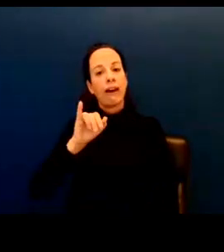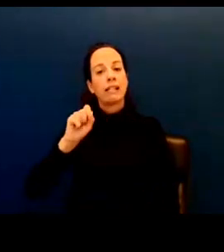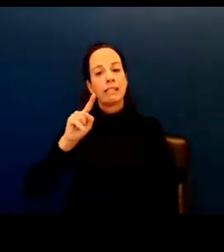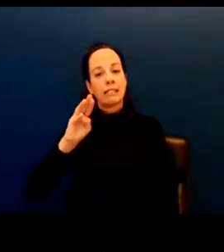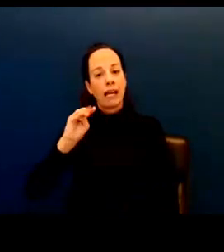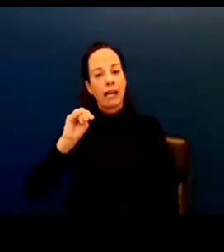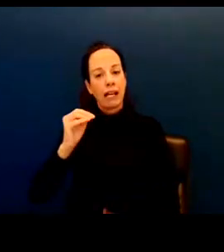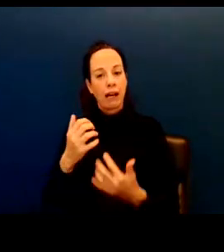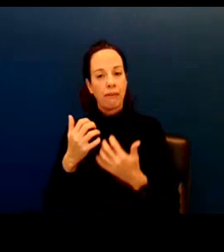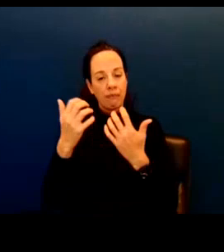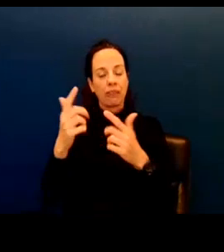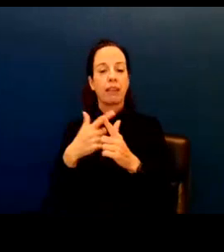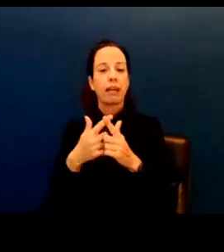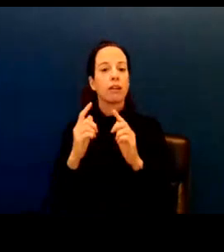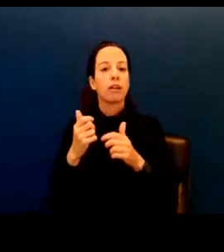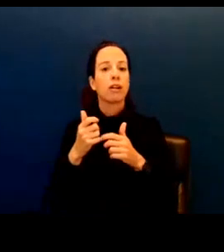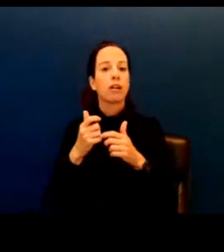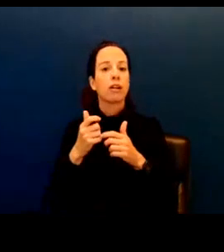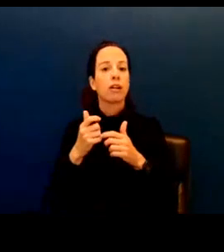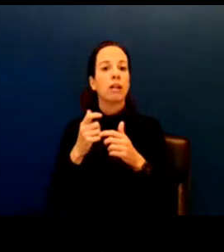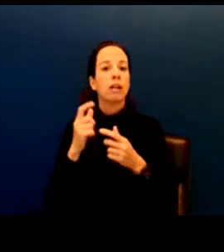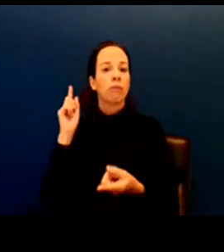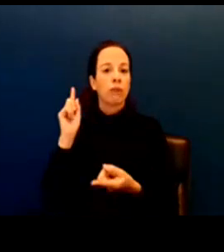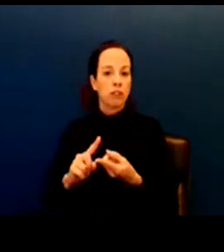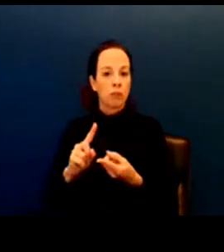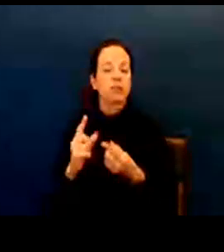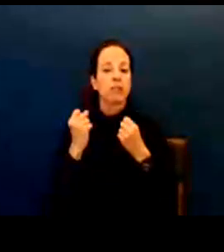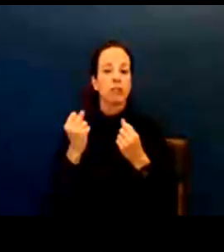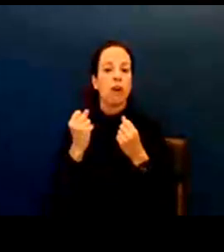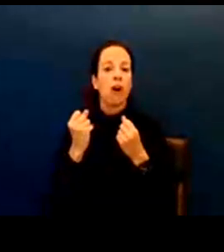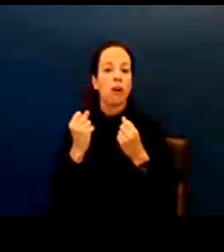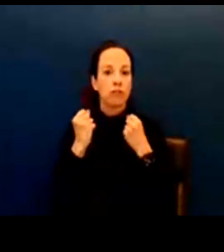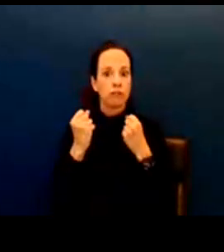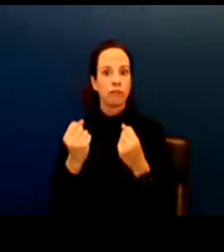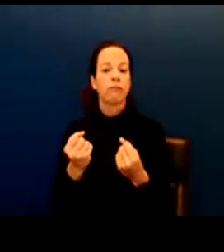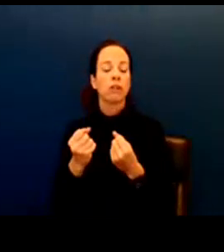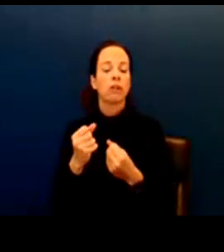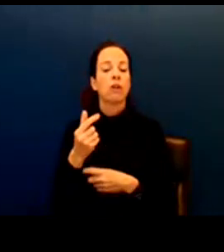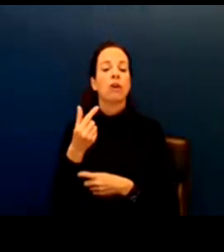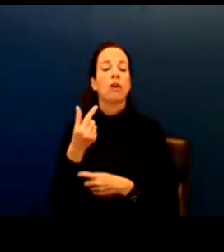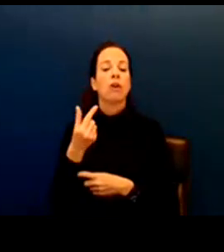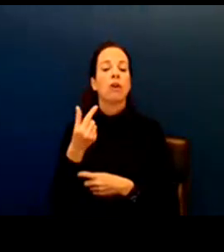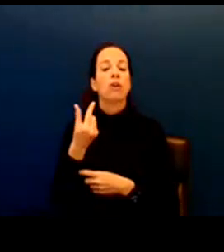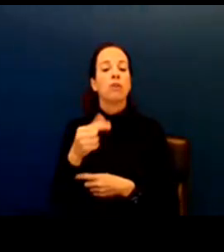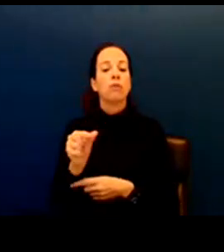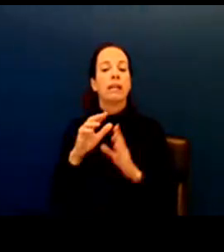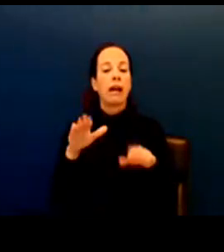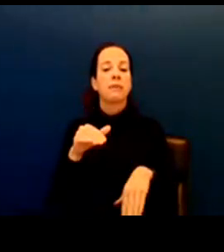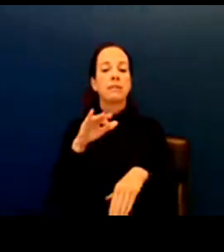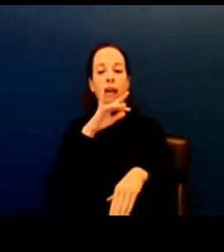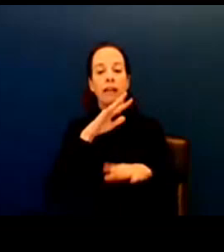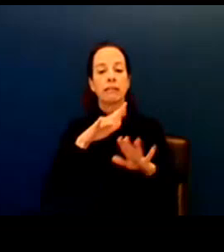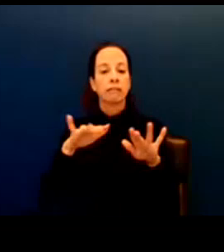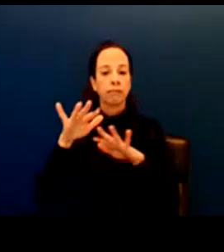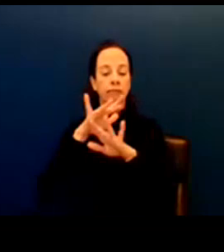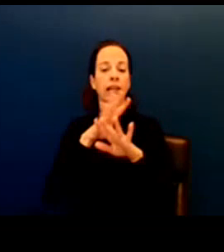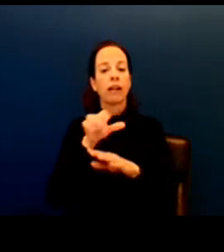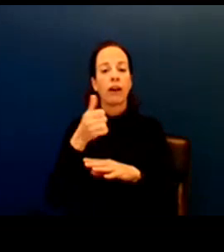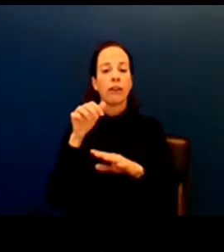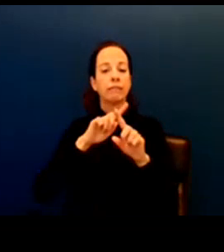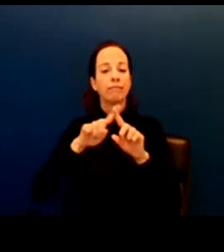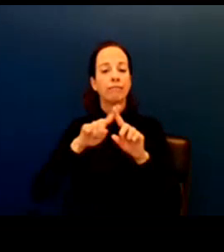to the reduction in vehicle miles traveled, greenhouse gas emissions, and other air pollutants. There is a concurrent allocation on